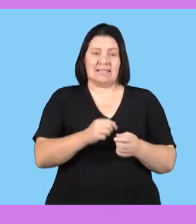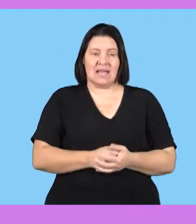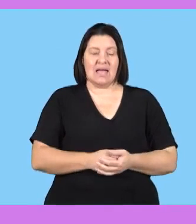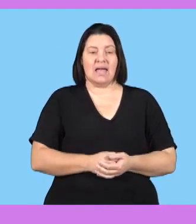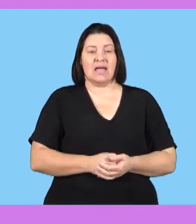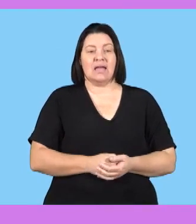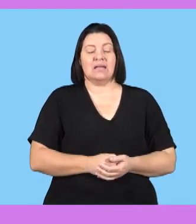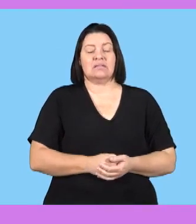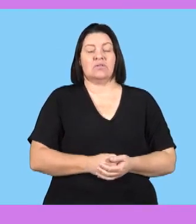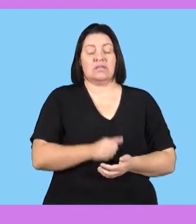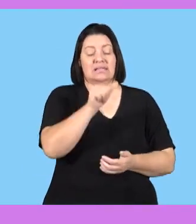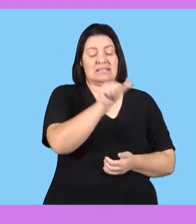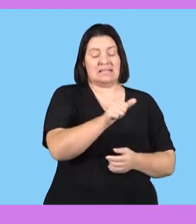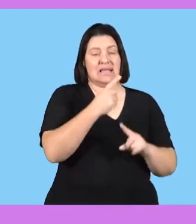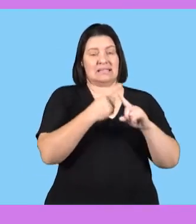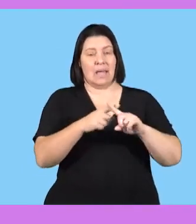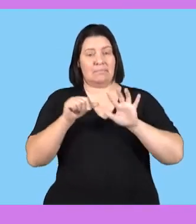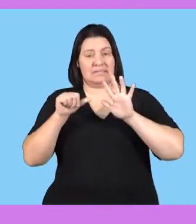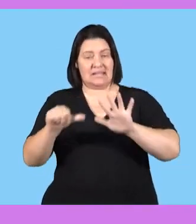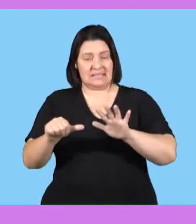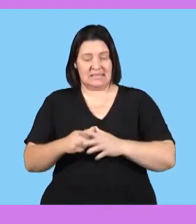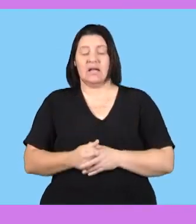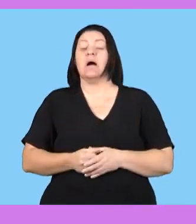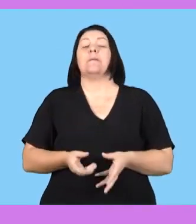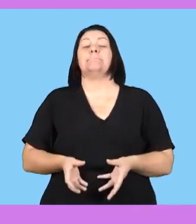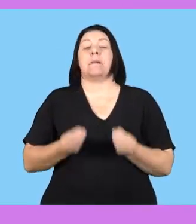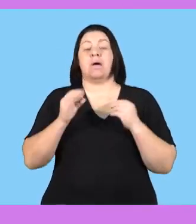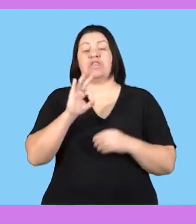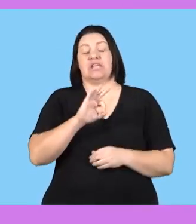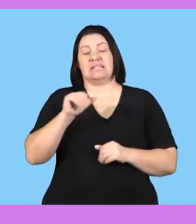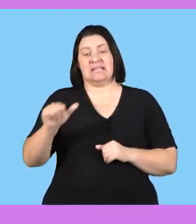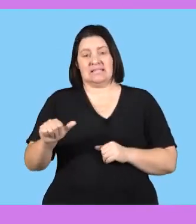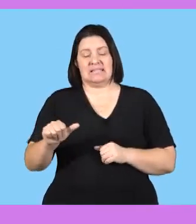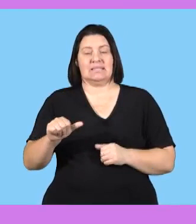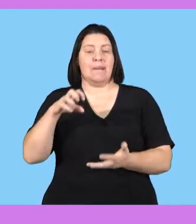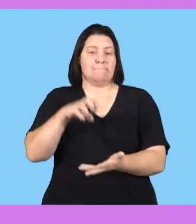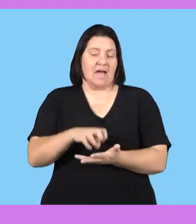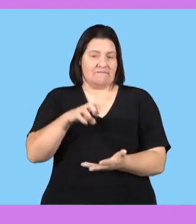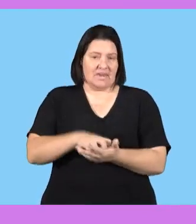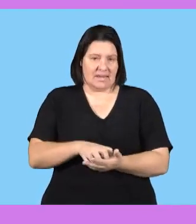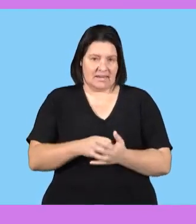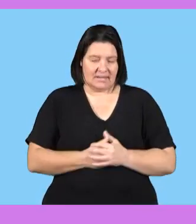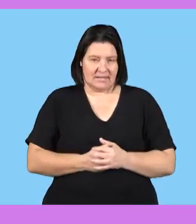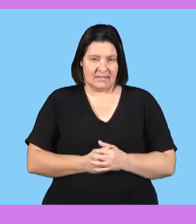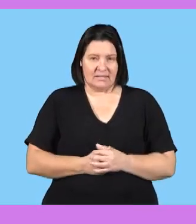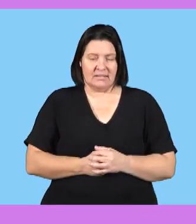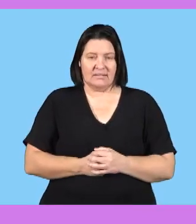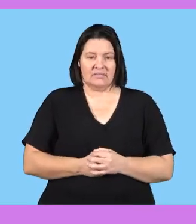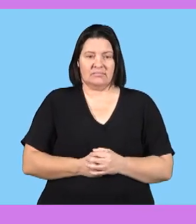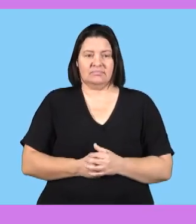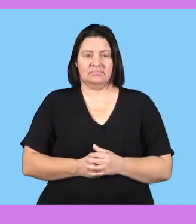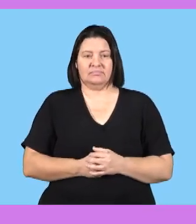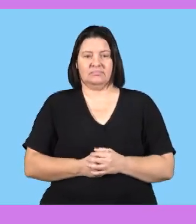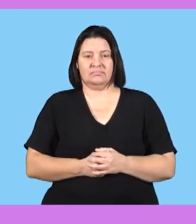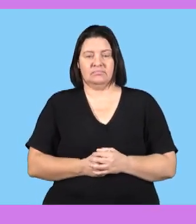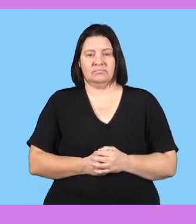if you press your calculator, 6 multiplied by 6 will give you 36. Therefore, we say in 6 boxes we